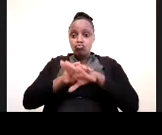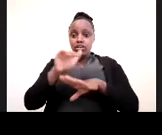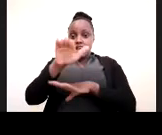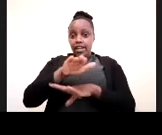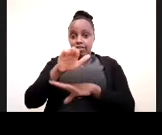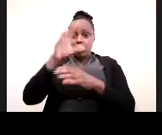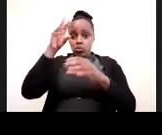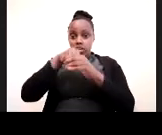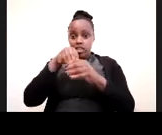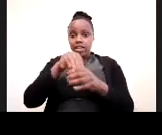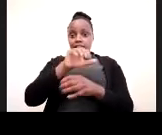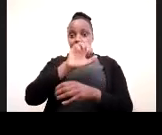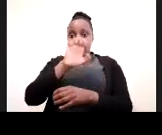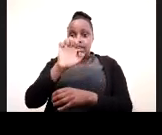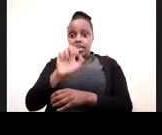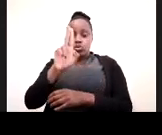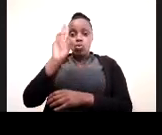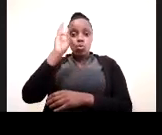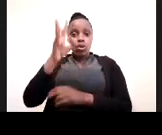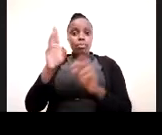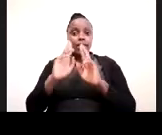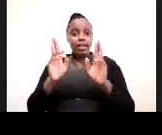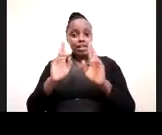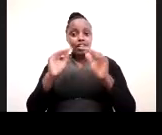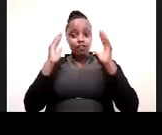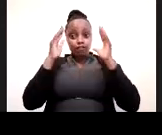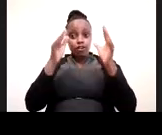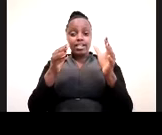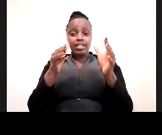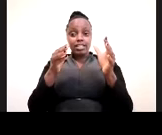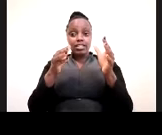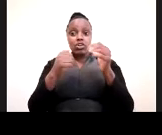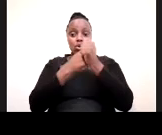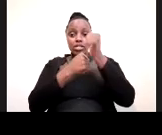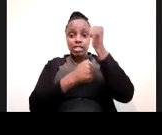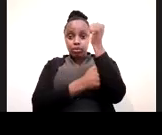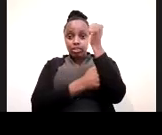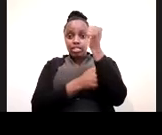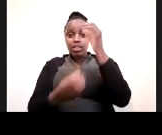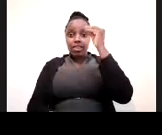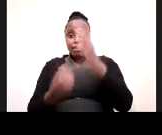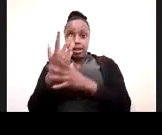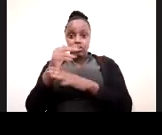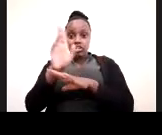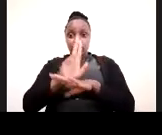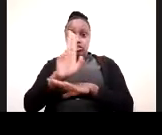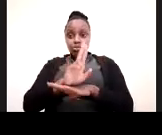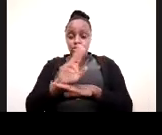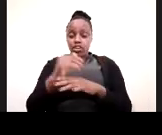the EU will be really focusing on supporting production in the EU, support to